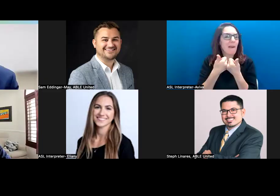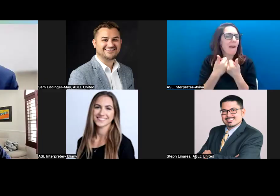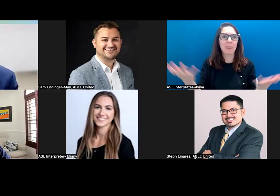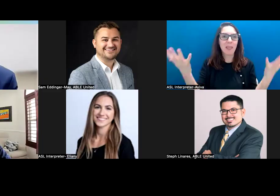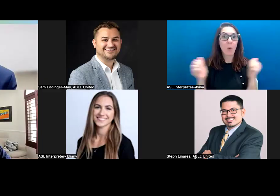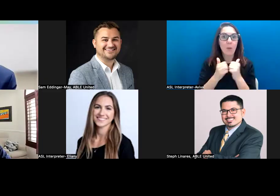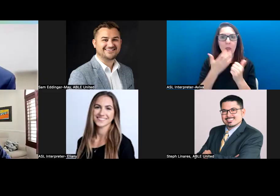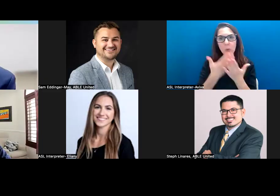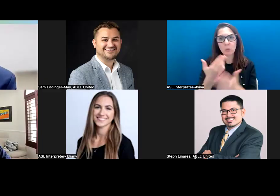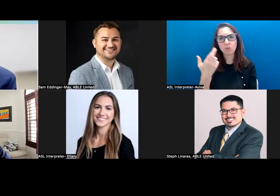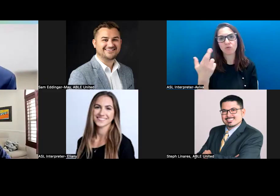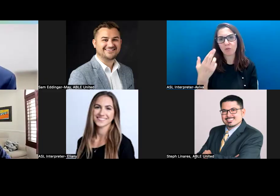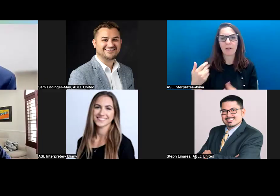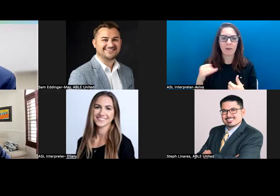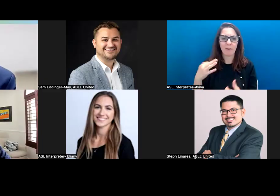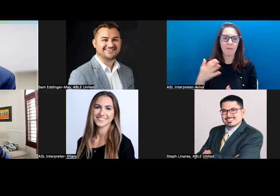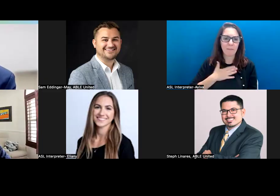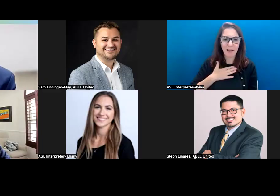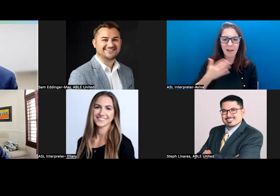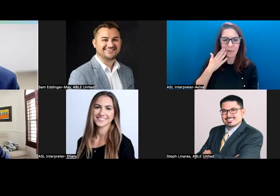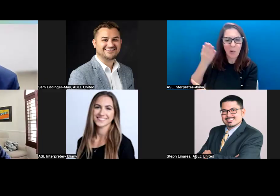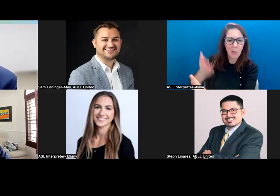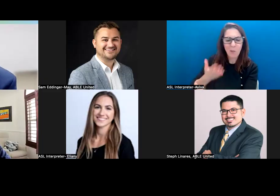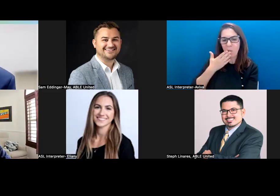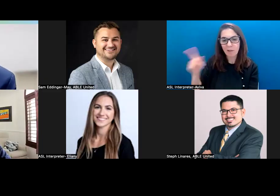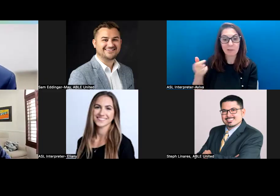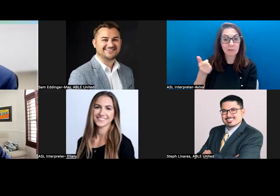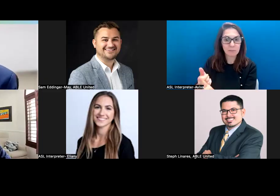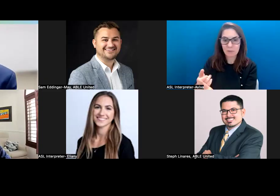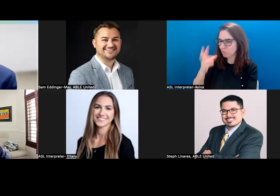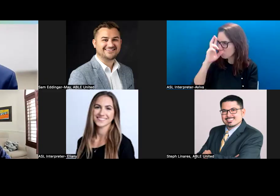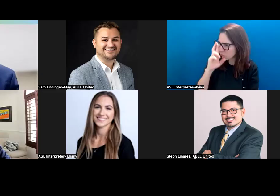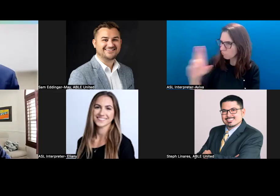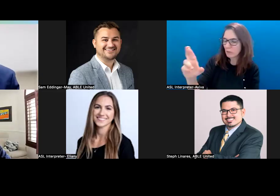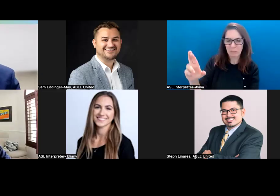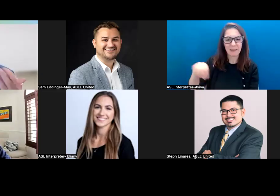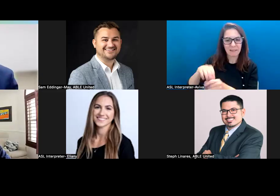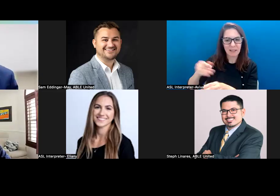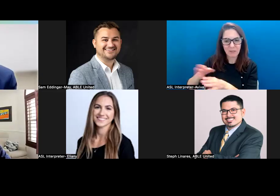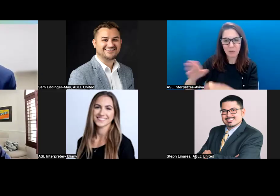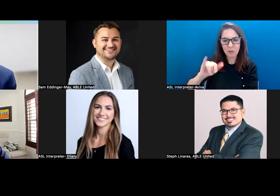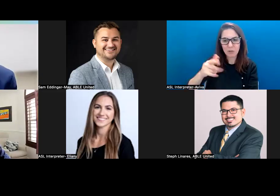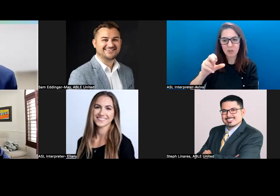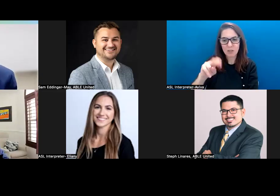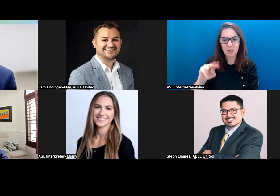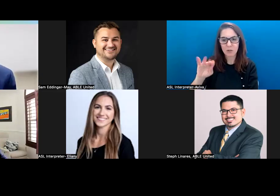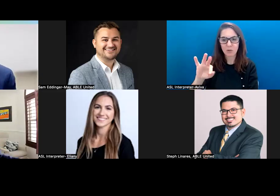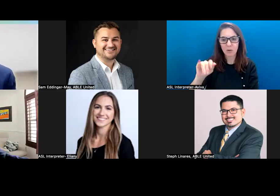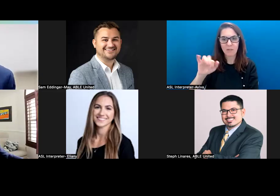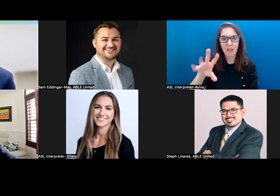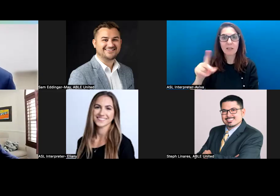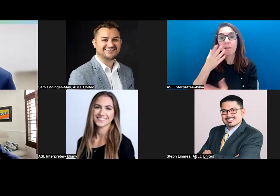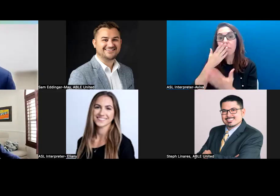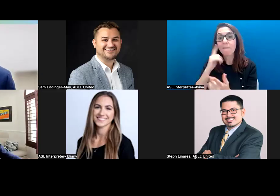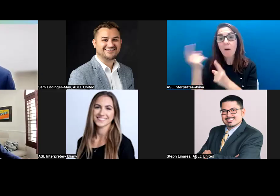friend of mine, a person I know well, who's highly regarded in his field, Jason Neufeld. Welcome. Thank you for being here